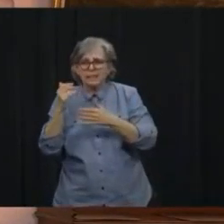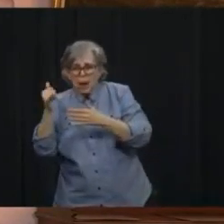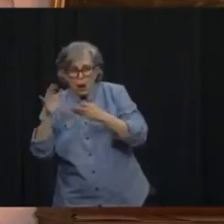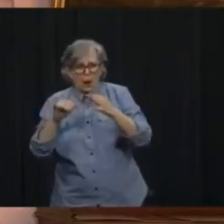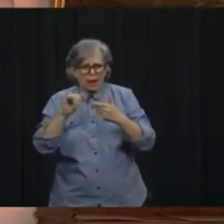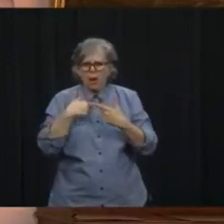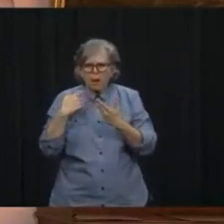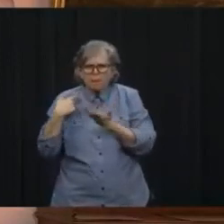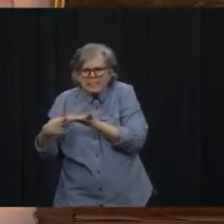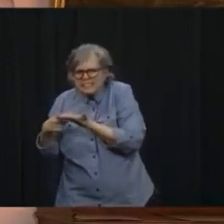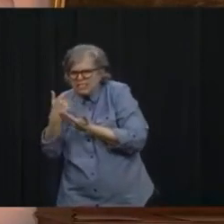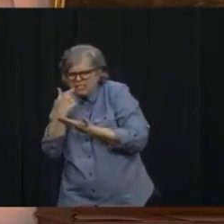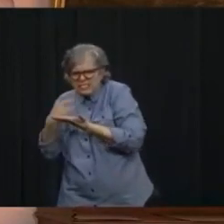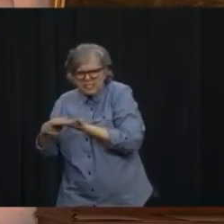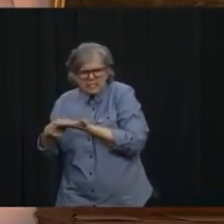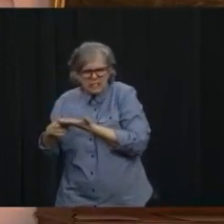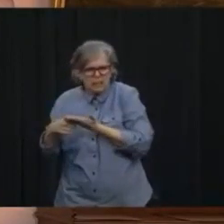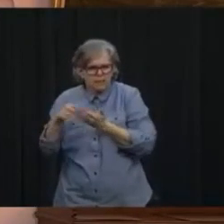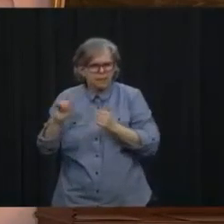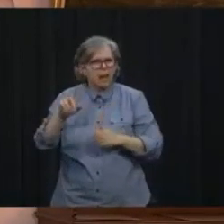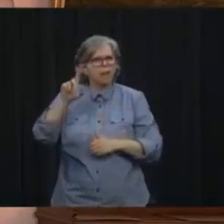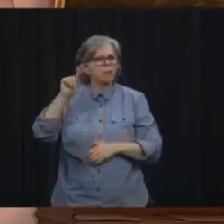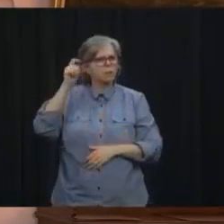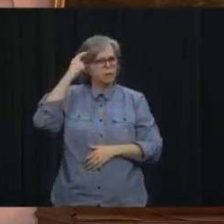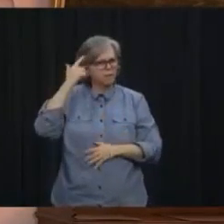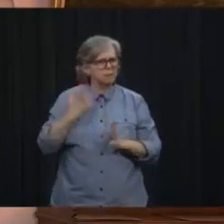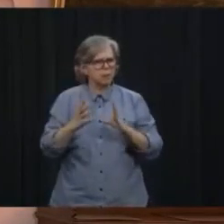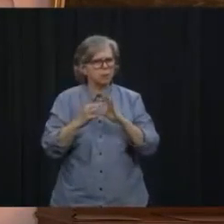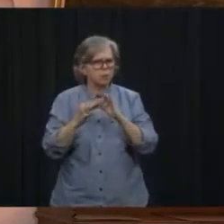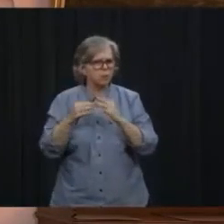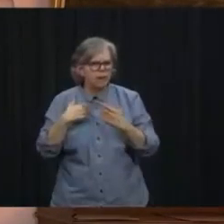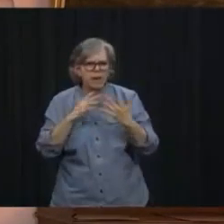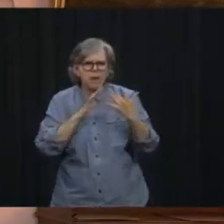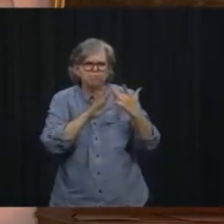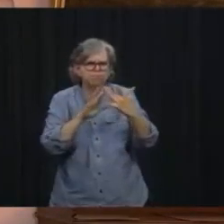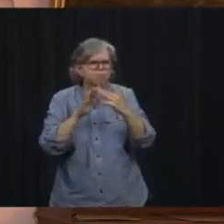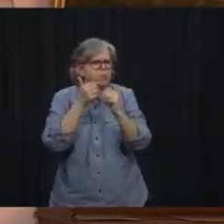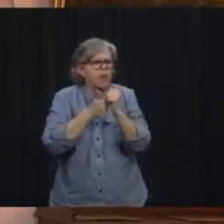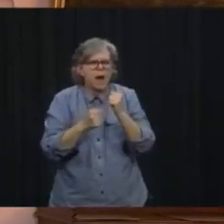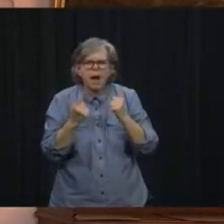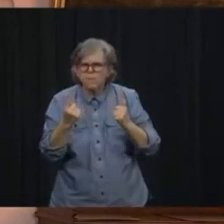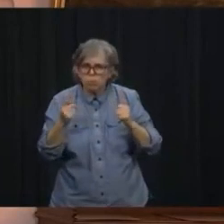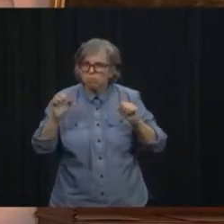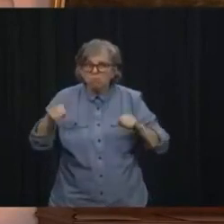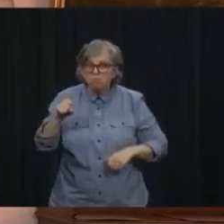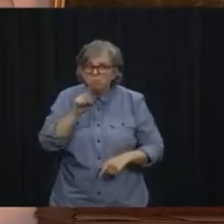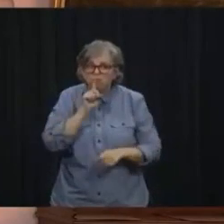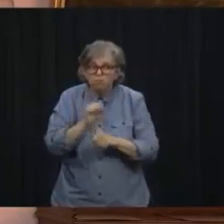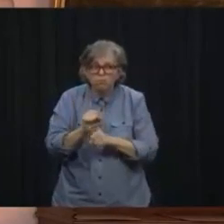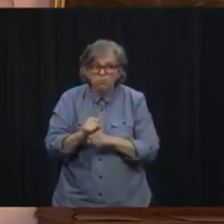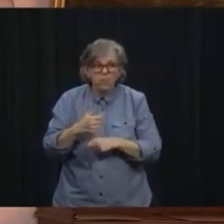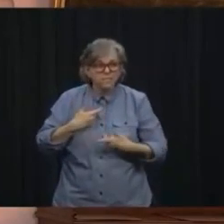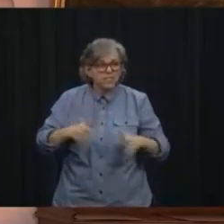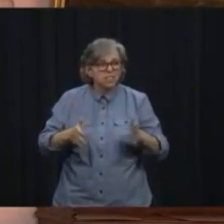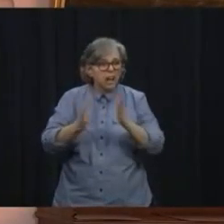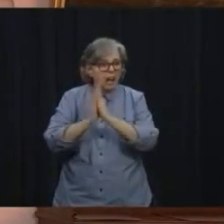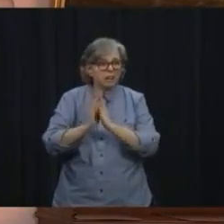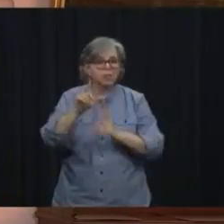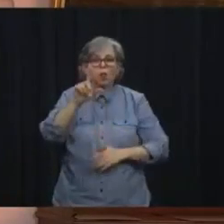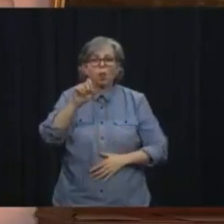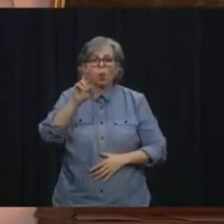appreciate NPR Radio covering this live, Ohio Channel, public television, and all the other news outlets that are doing